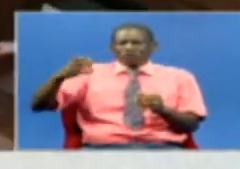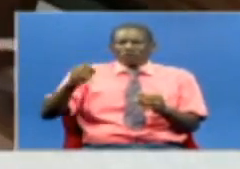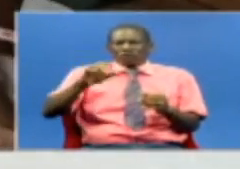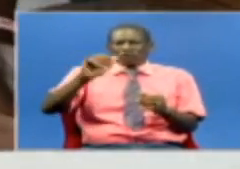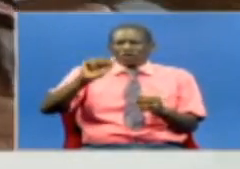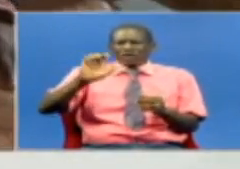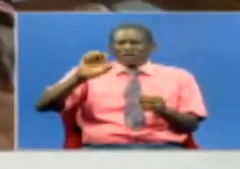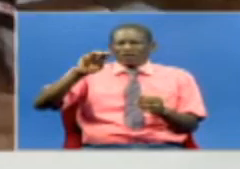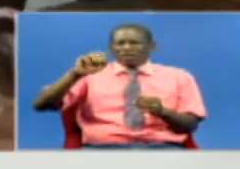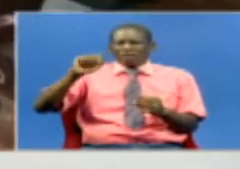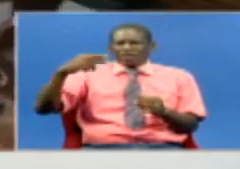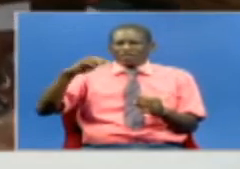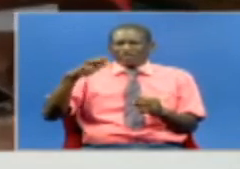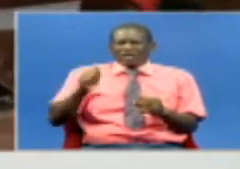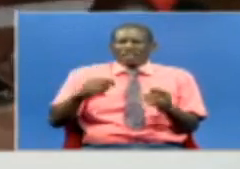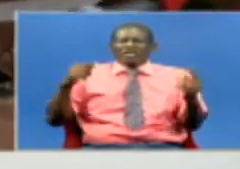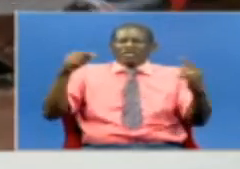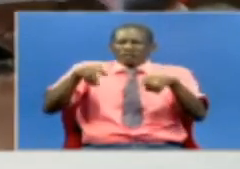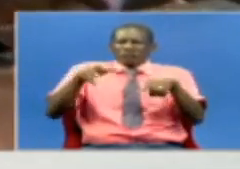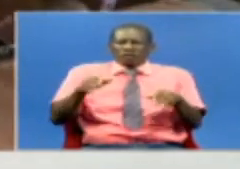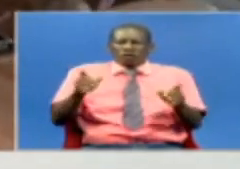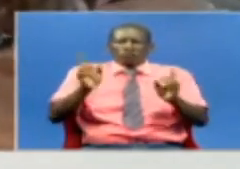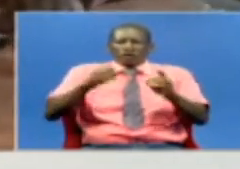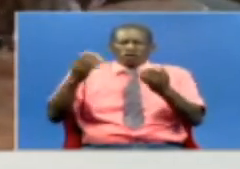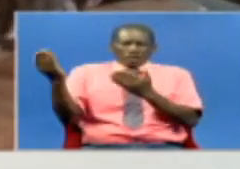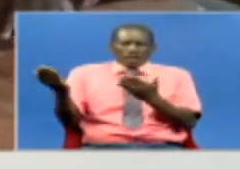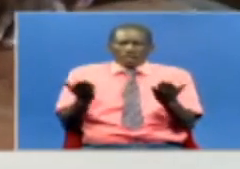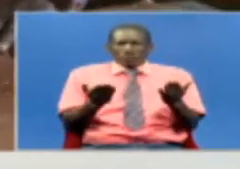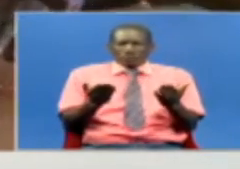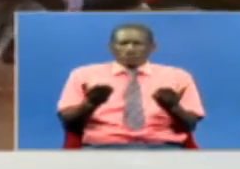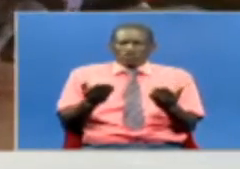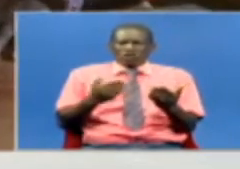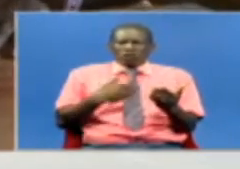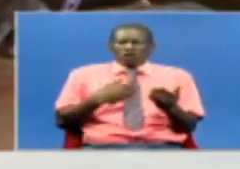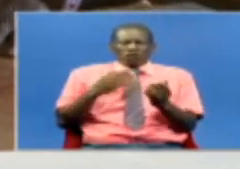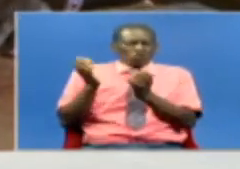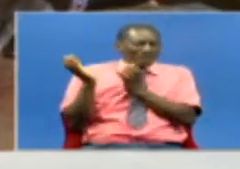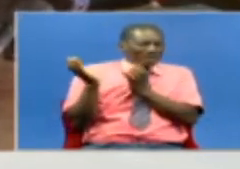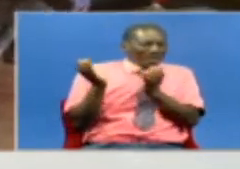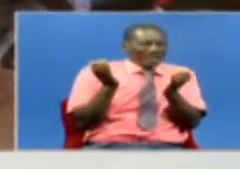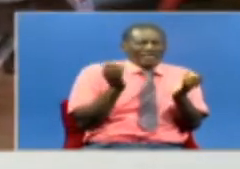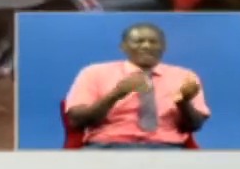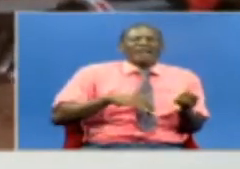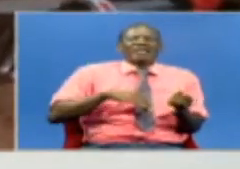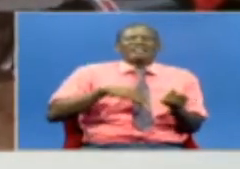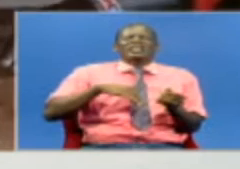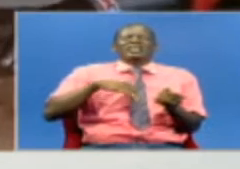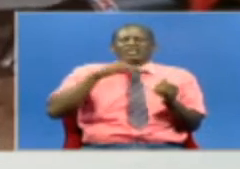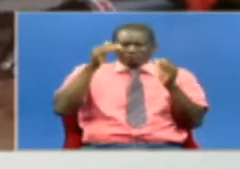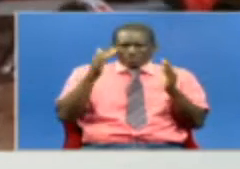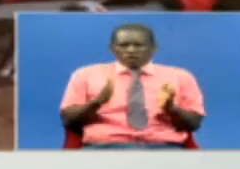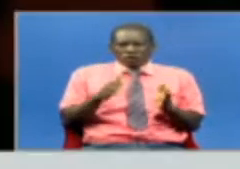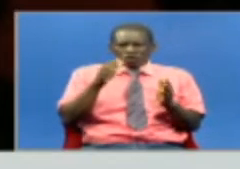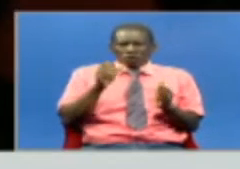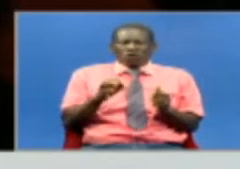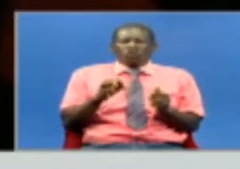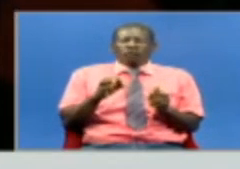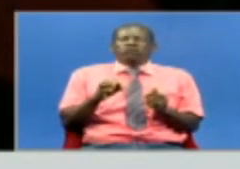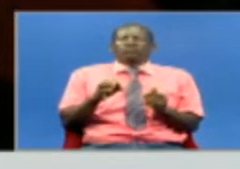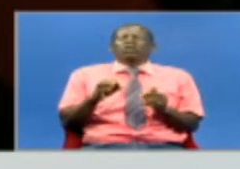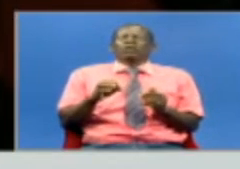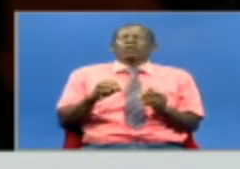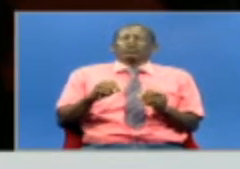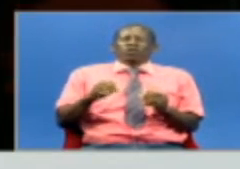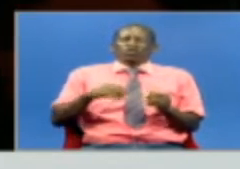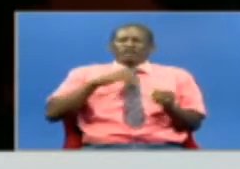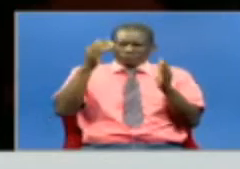still not allowed to carry a body of a dead person in Jerusalem till after Shabbat is finished. So they